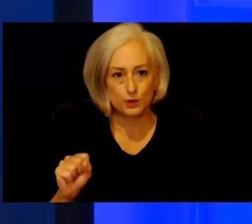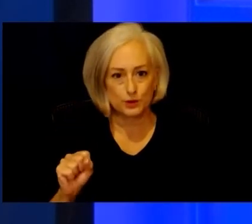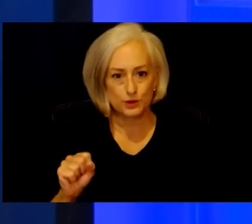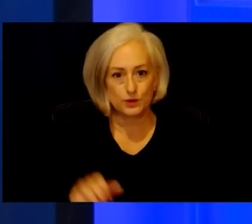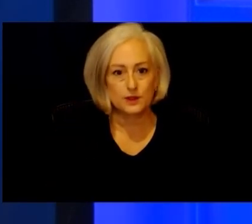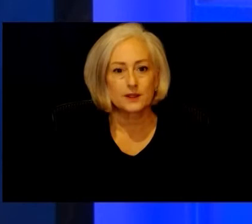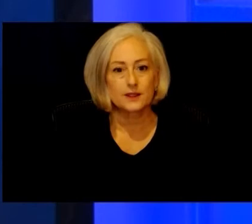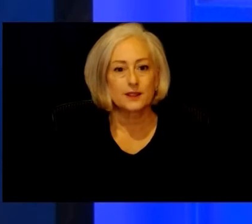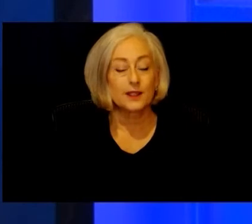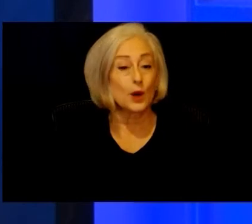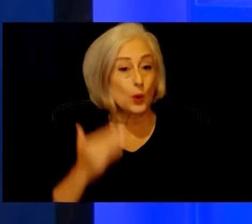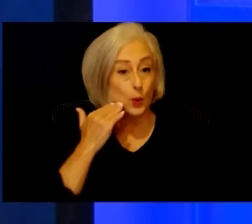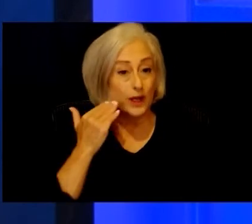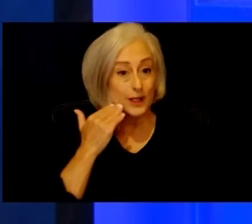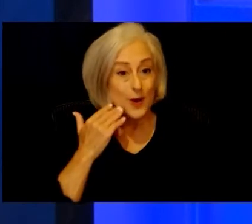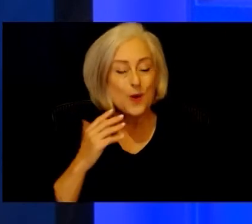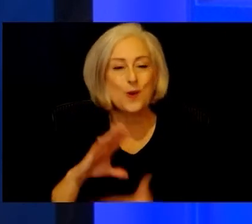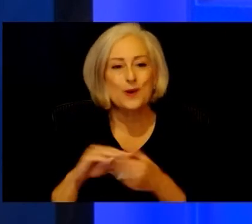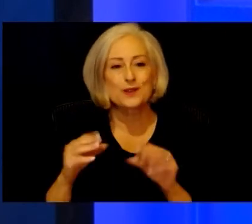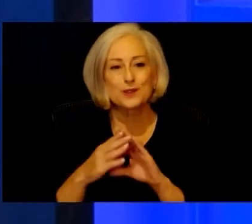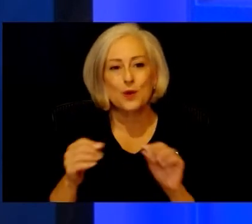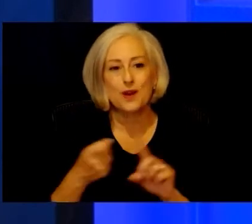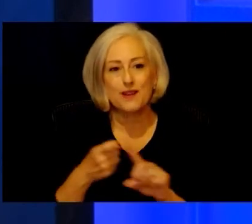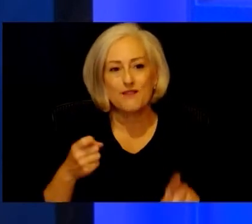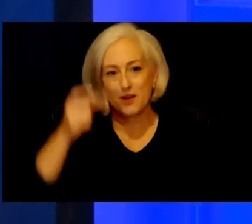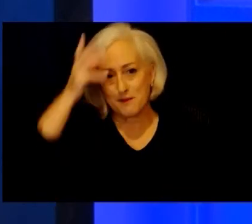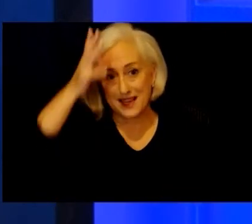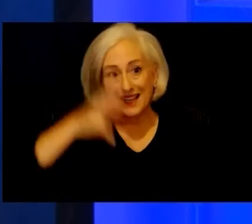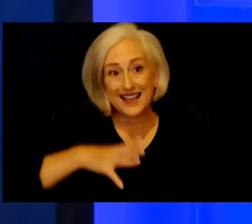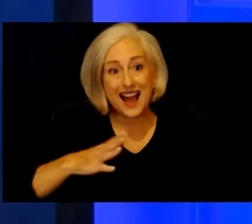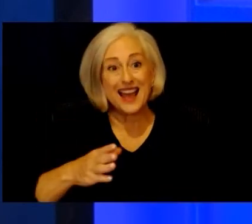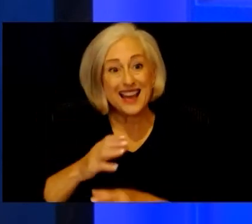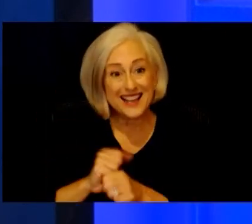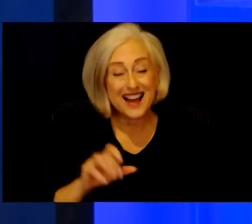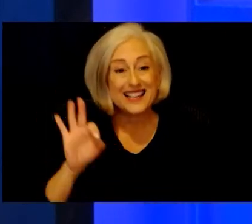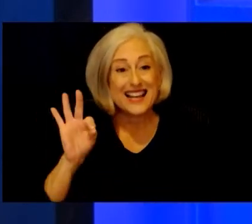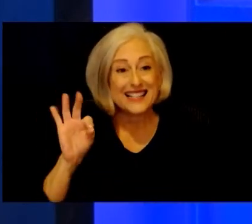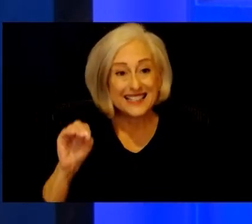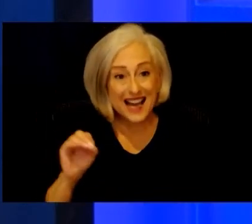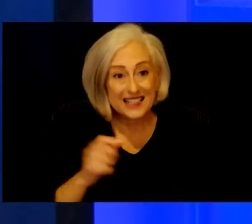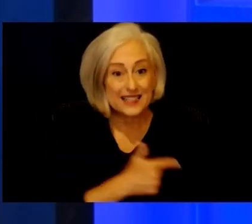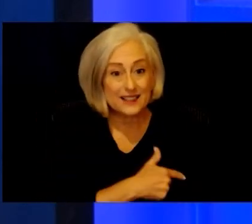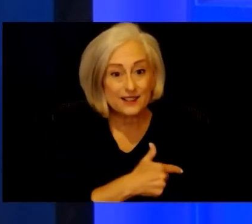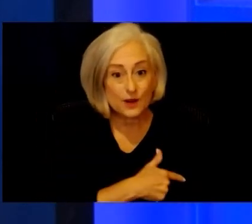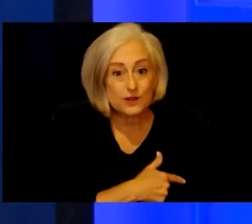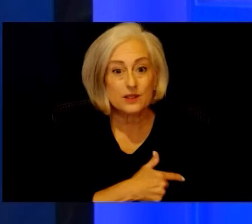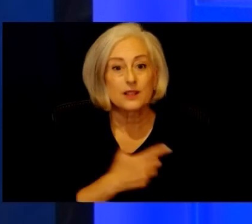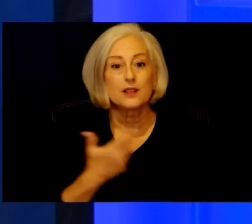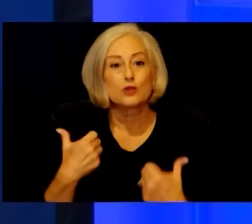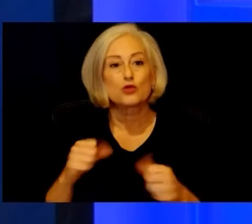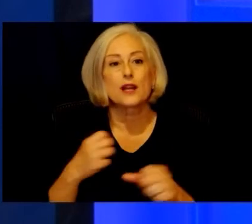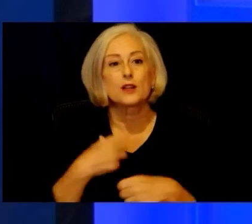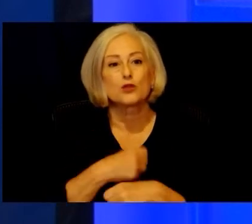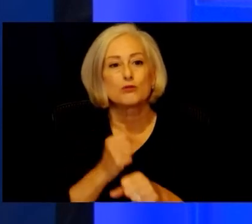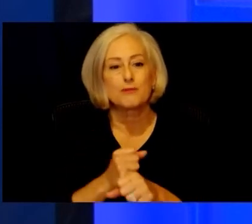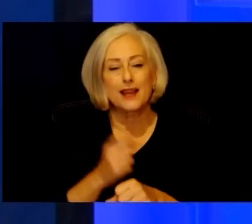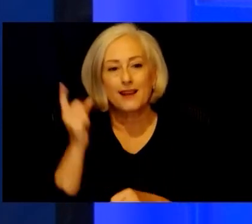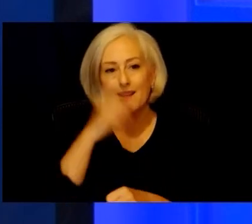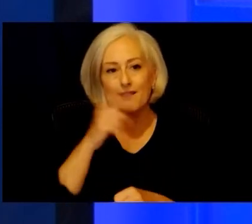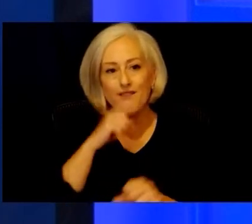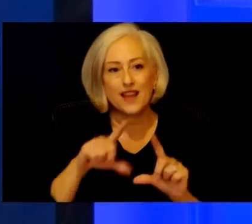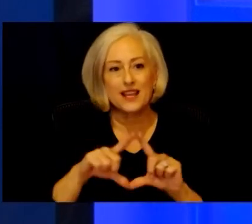story of the guy who I think received 90 doses because he was trying to make fake vaccine cards and sell them. But long-term,